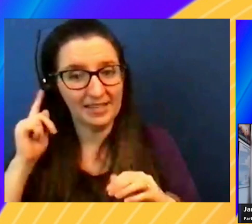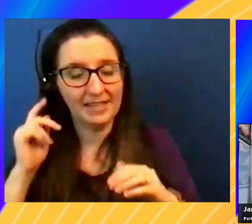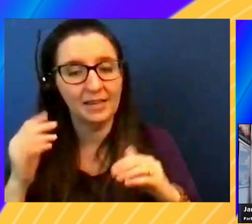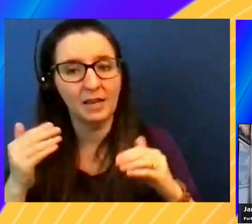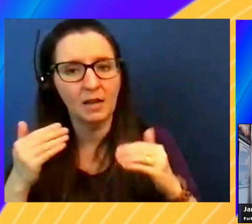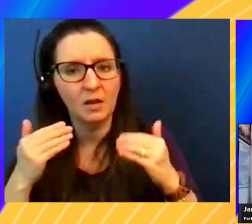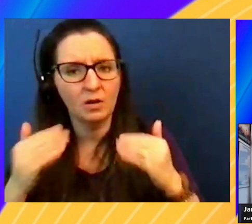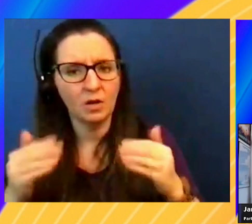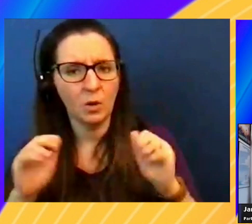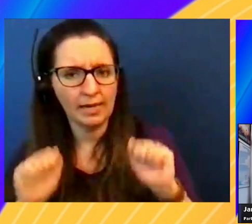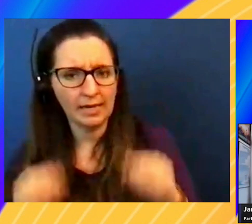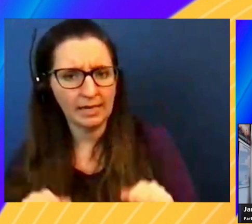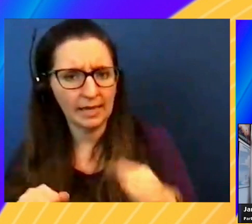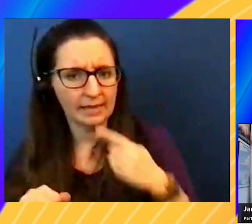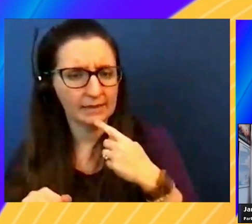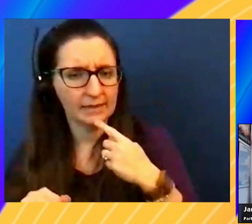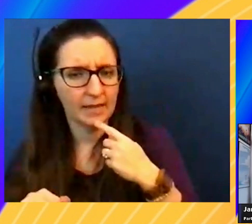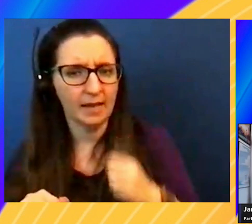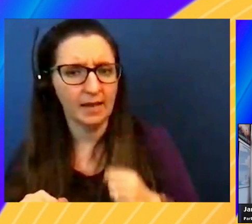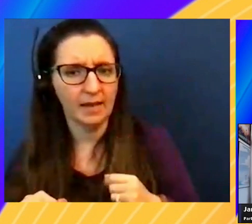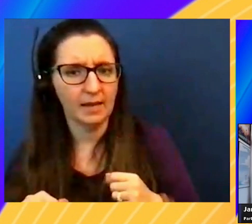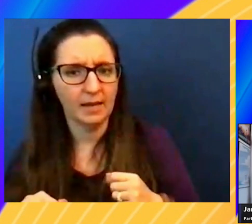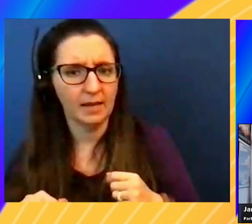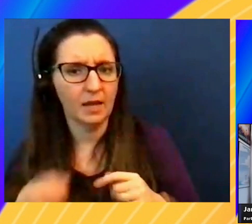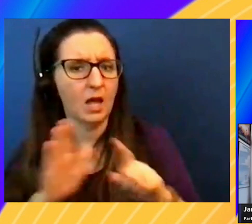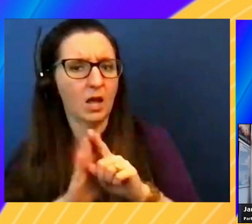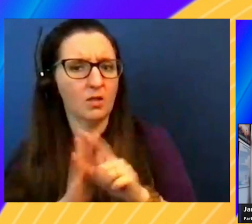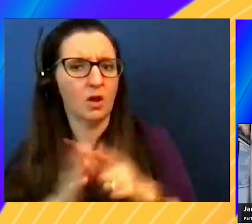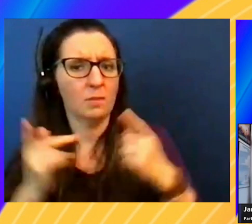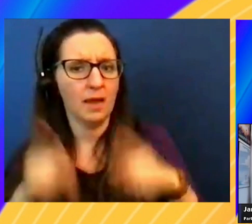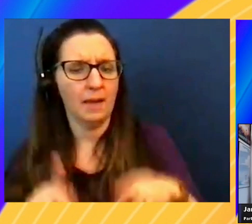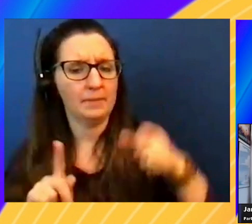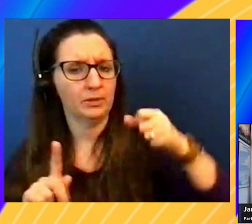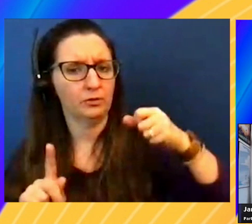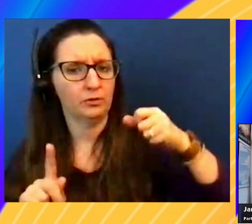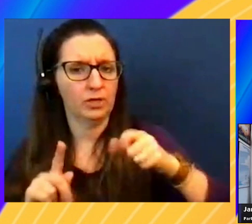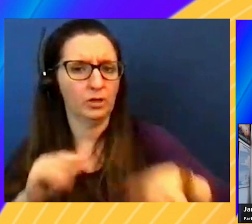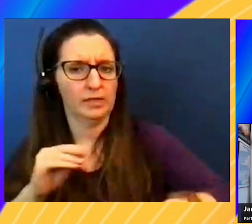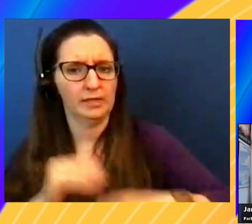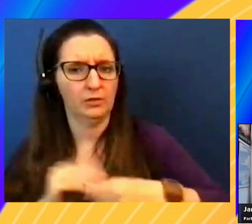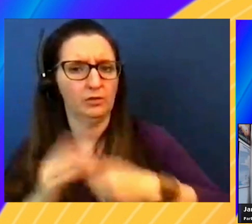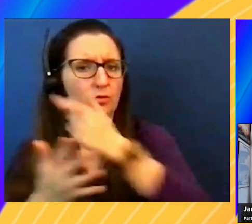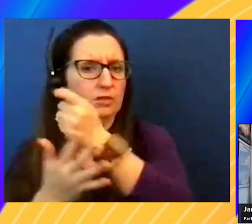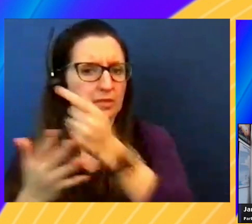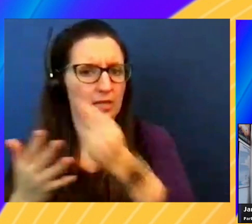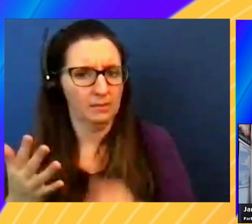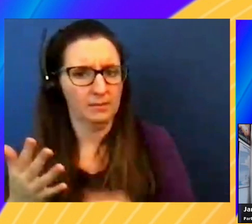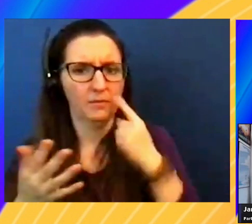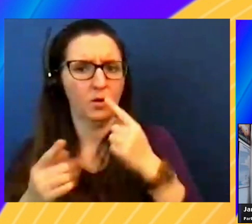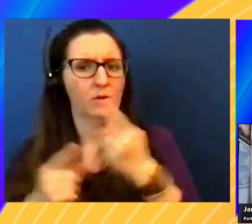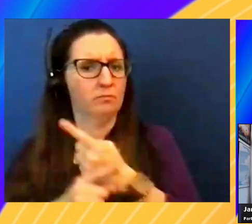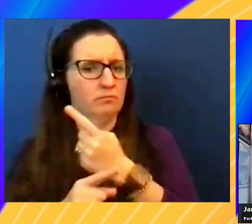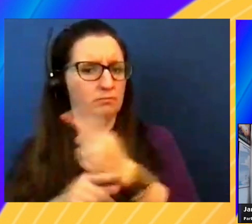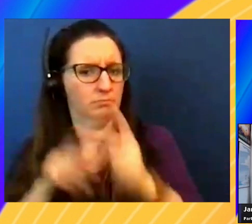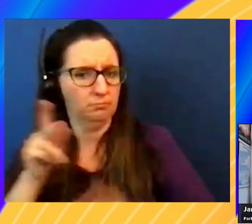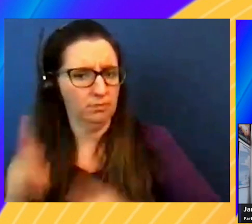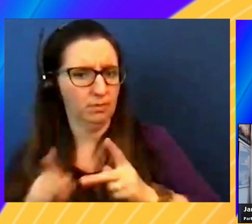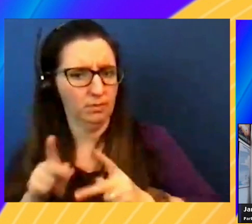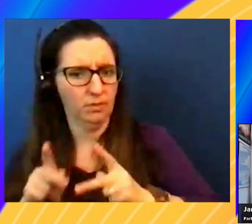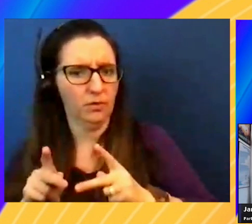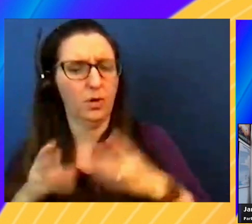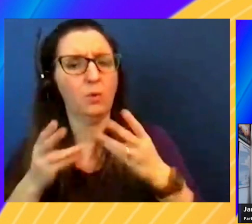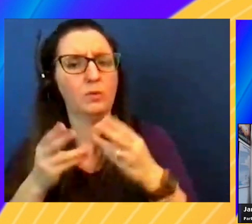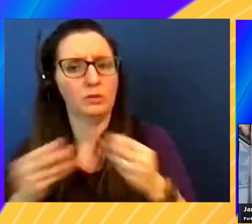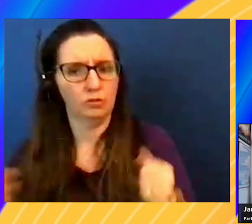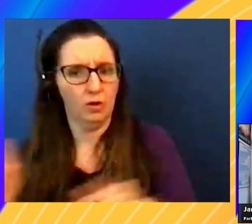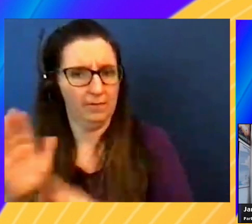say, well, an alarm happened, trigger all these additional steps for the appropriate people and resolve the alarm. I'm